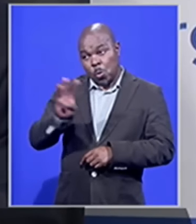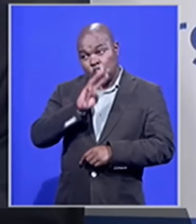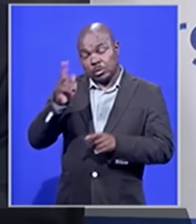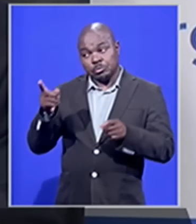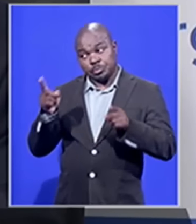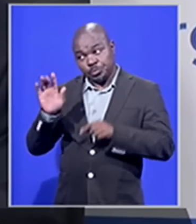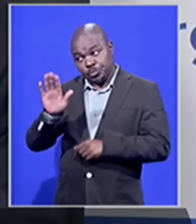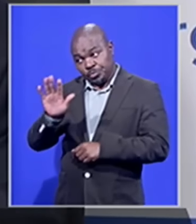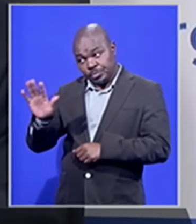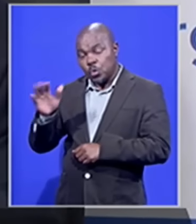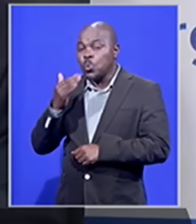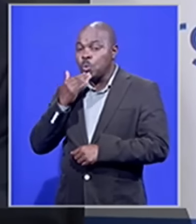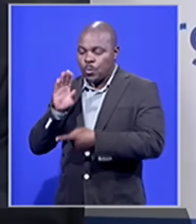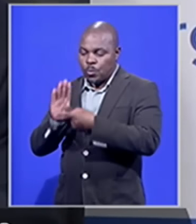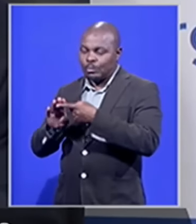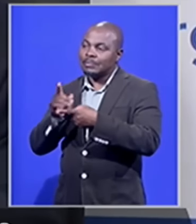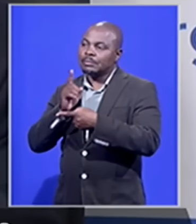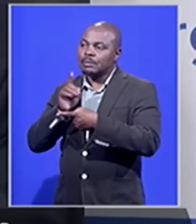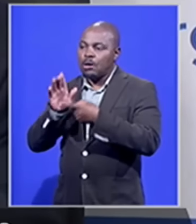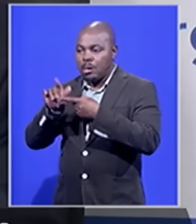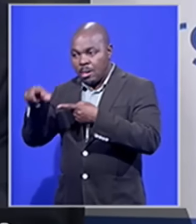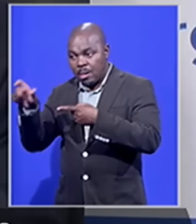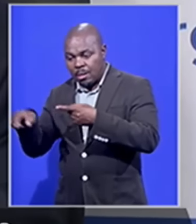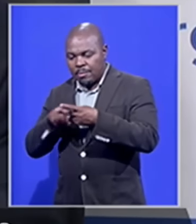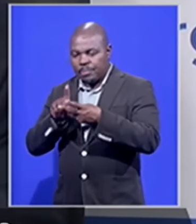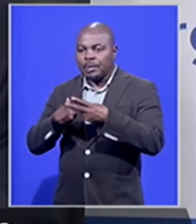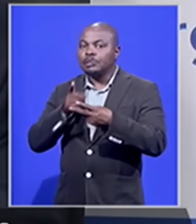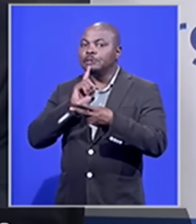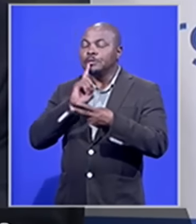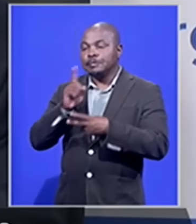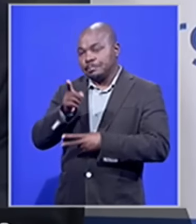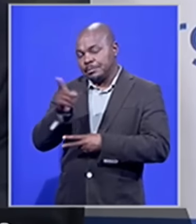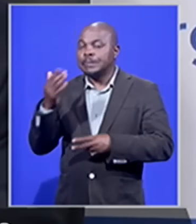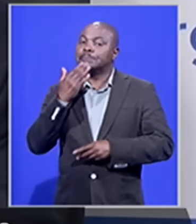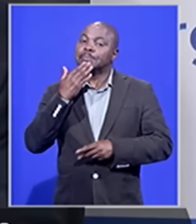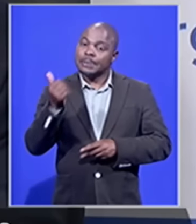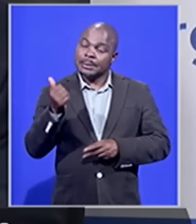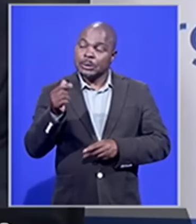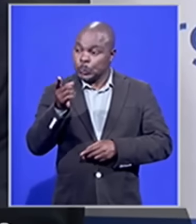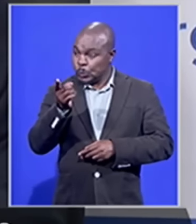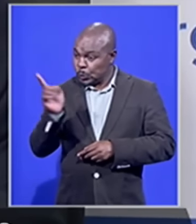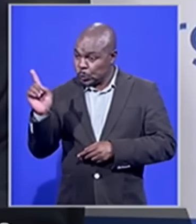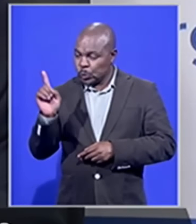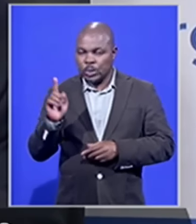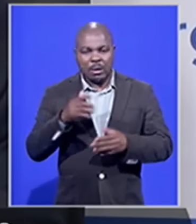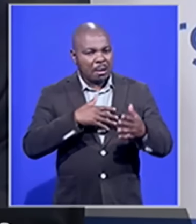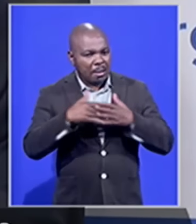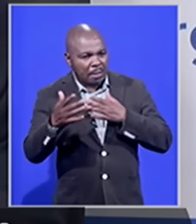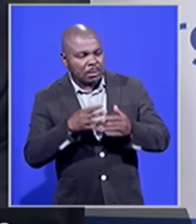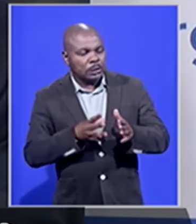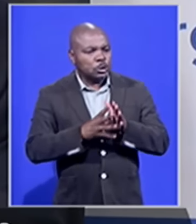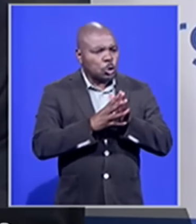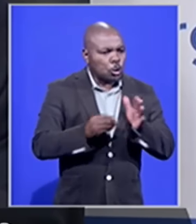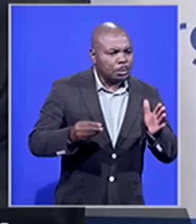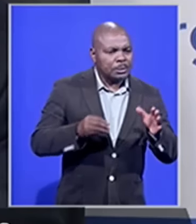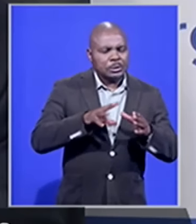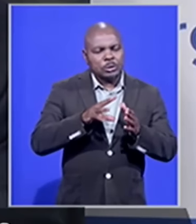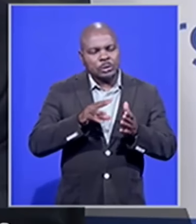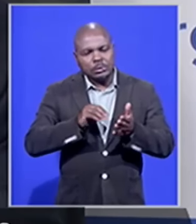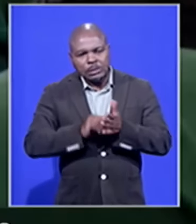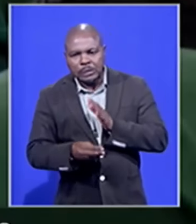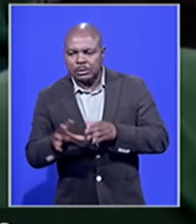learners and teachers alike to refrain from involvement in any form of irregularity or